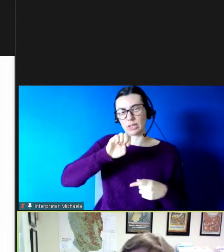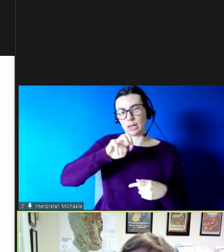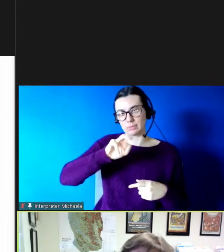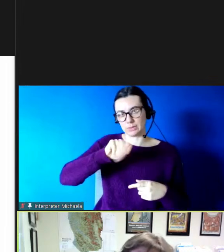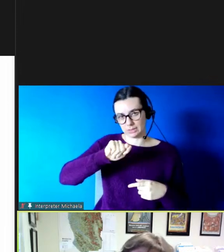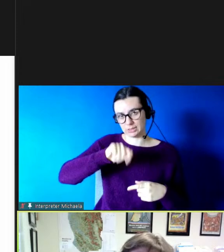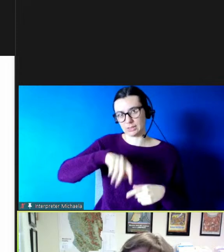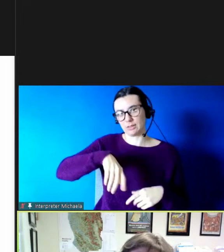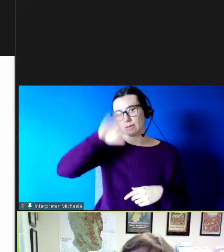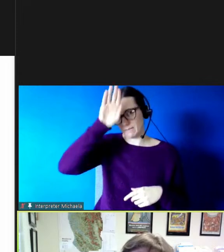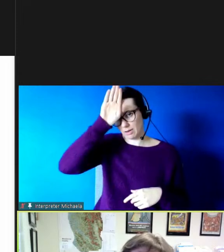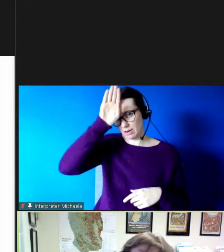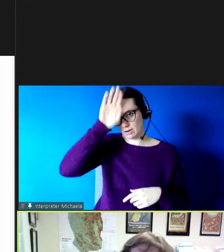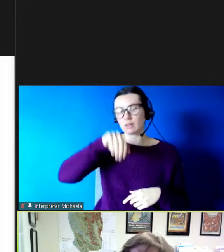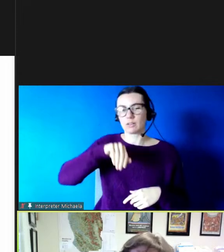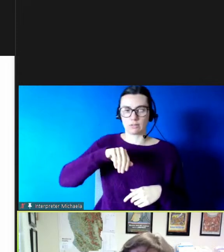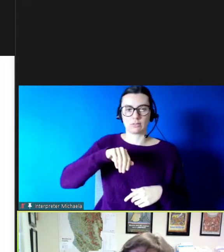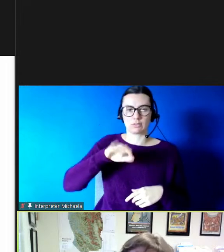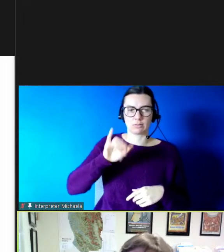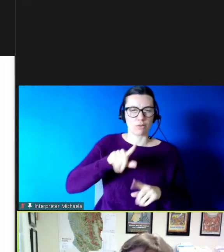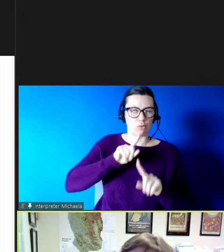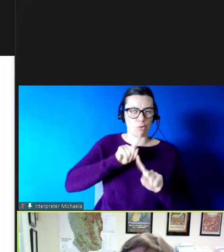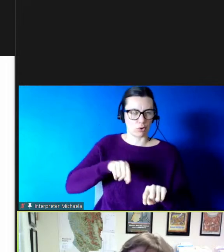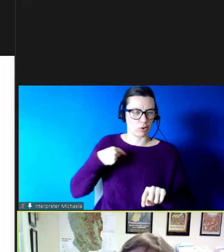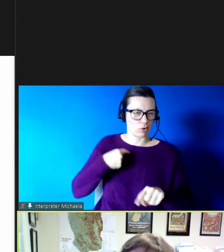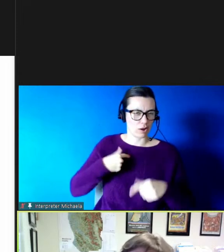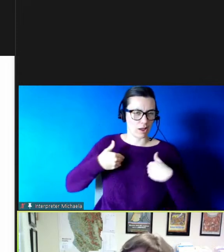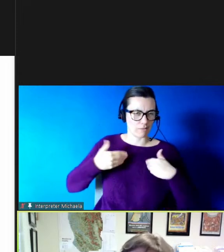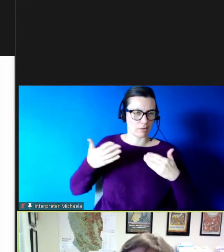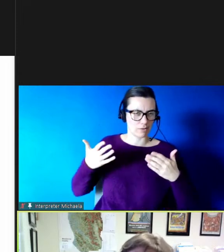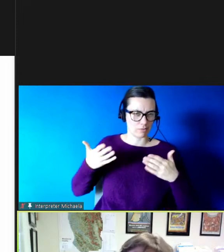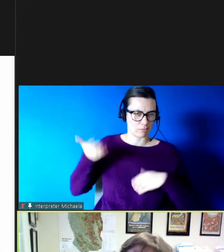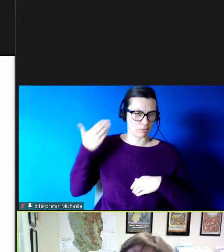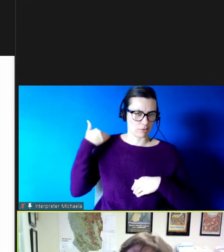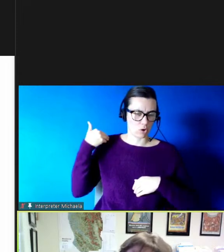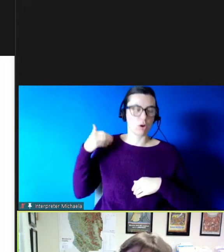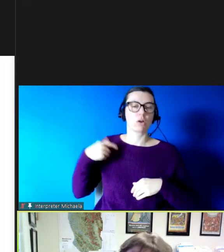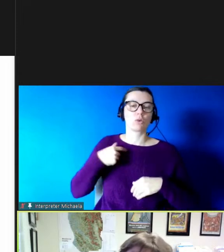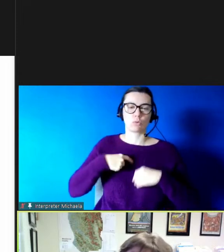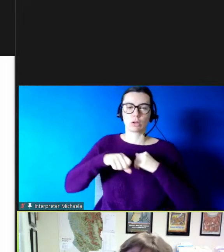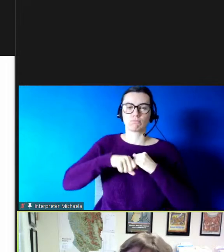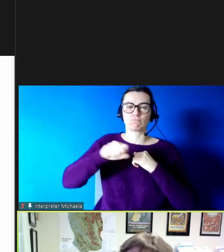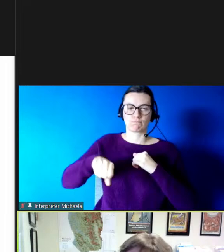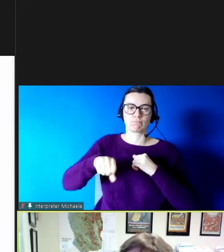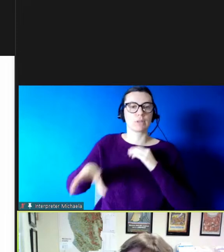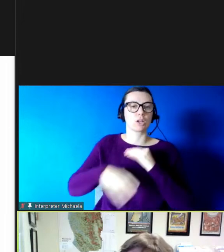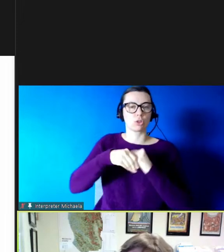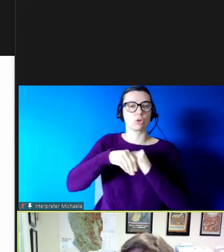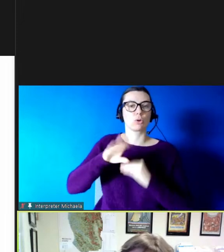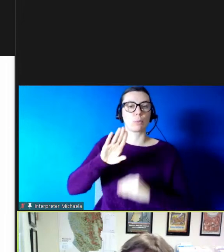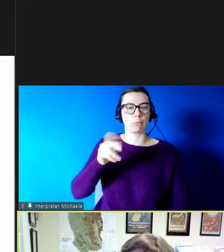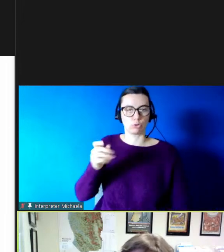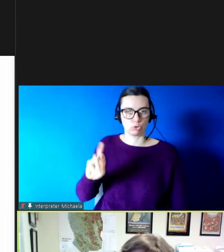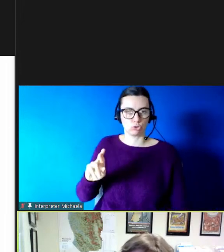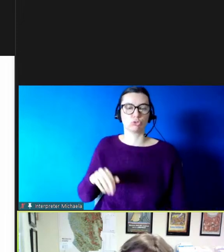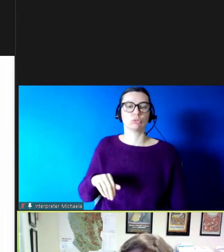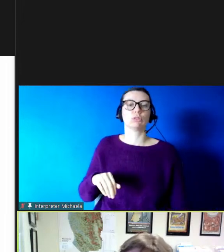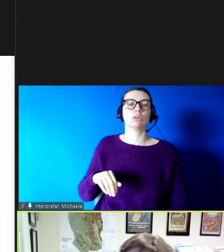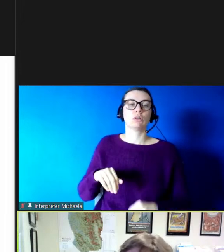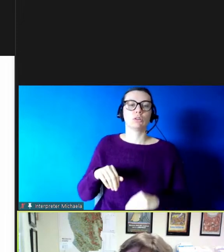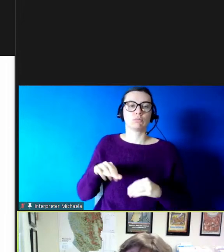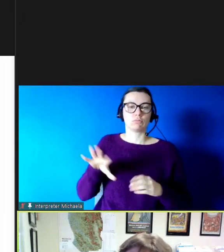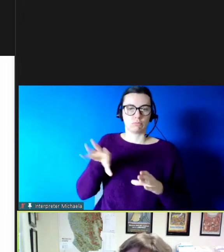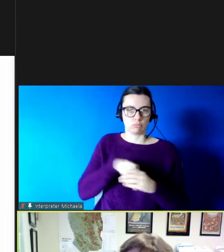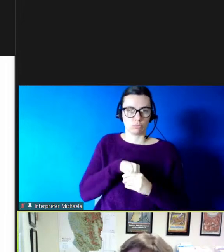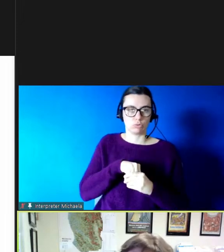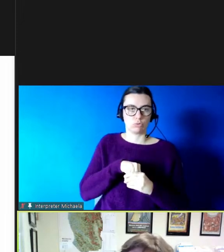Those orders that we had before, we've extended that to include boosters and to include the